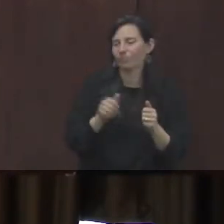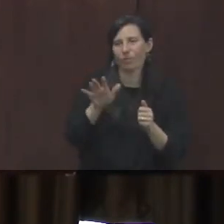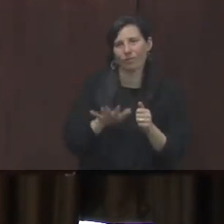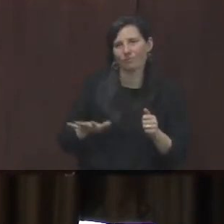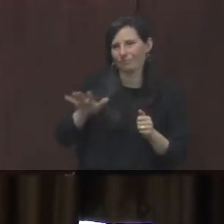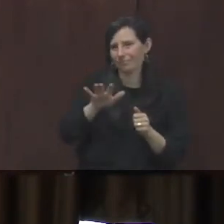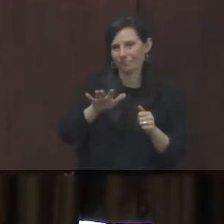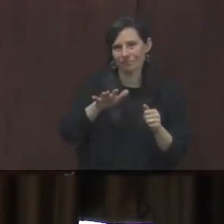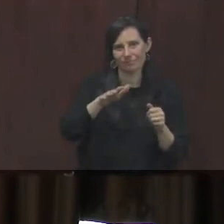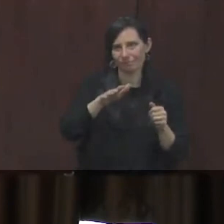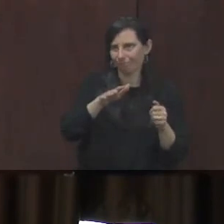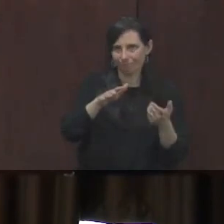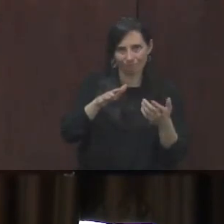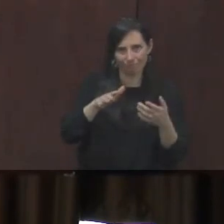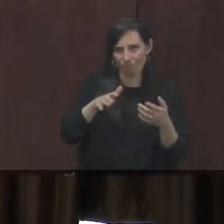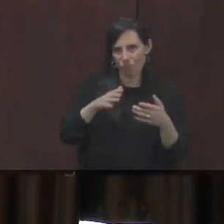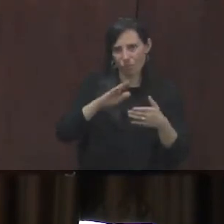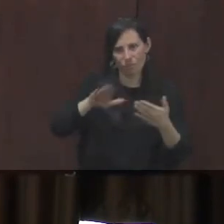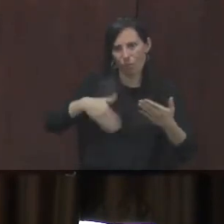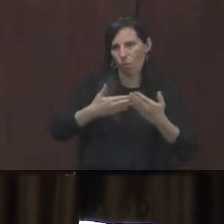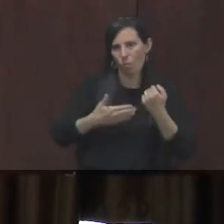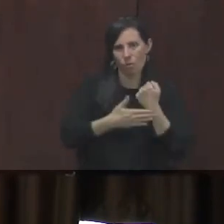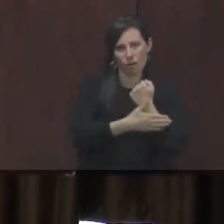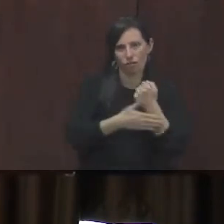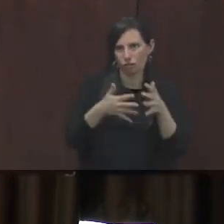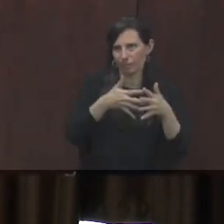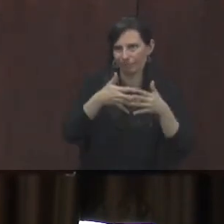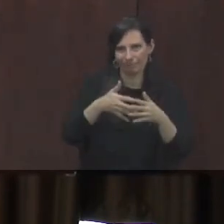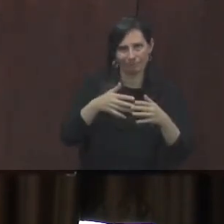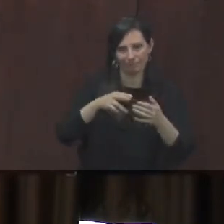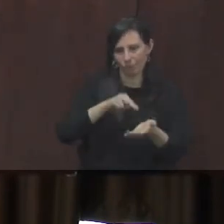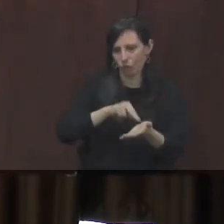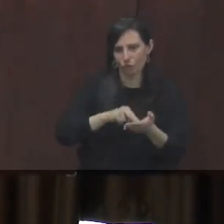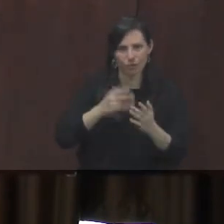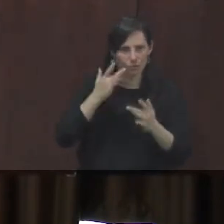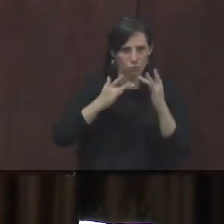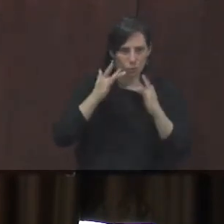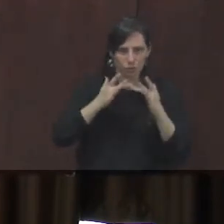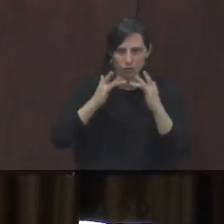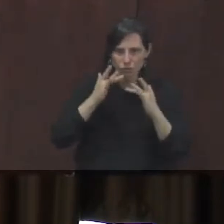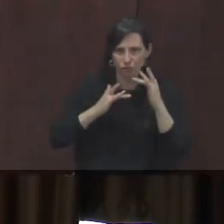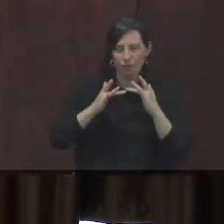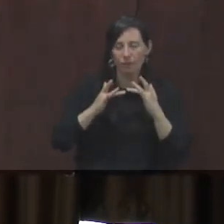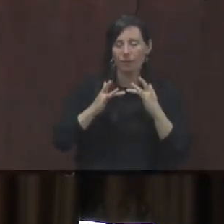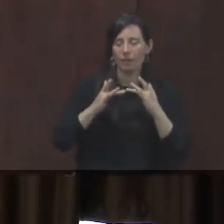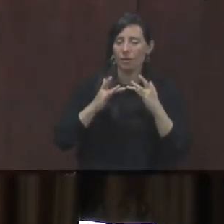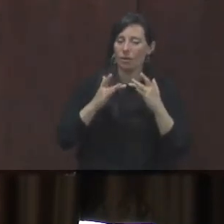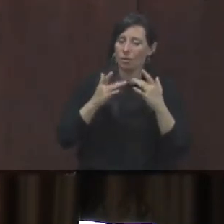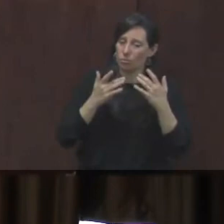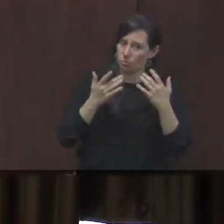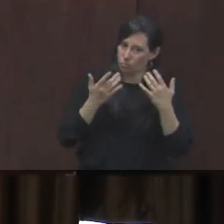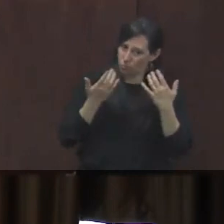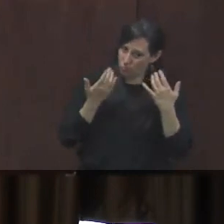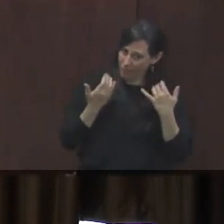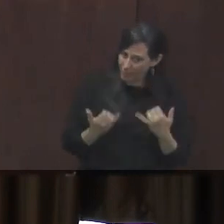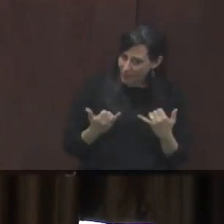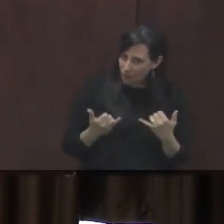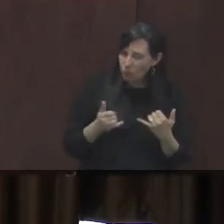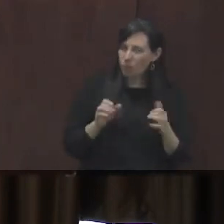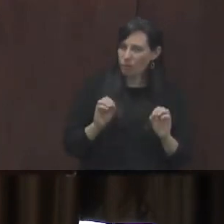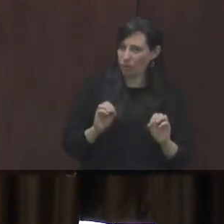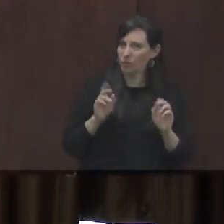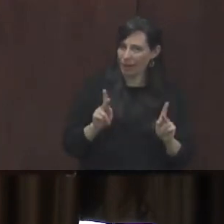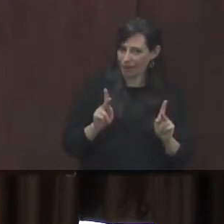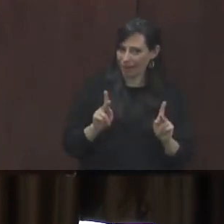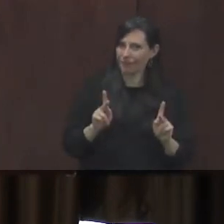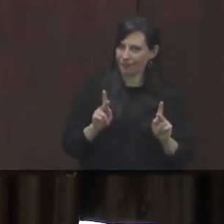shortage is real, and we're doing everything we can to meet that need. Right now we're okay. It's not where we want it to be, but I'll